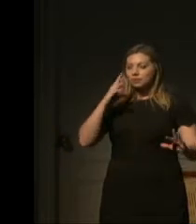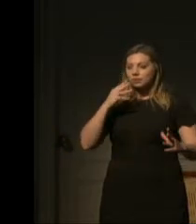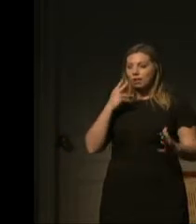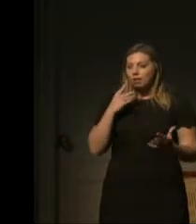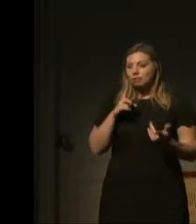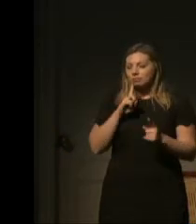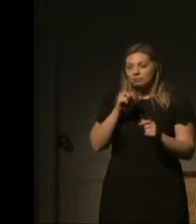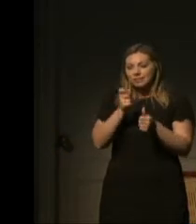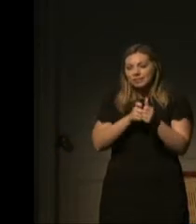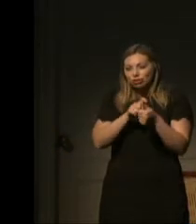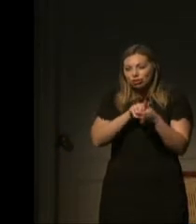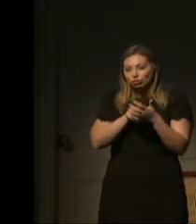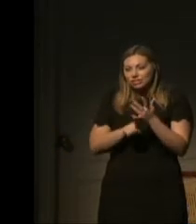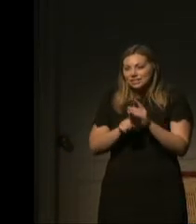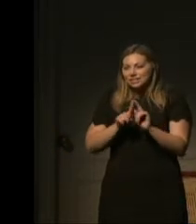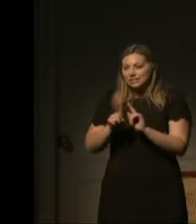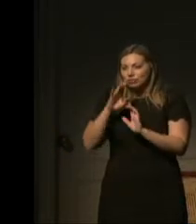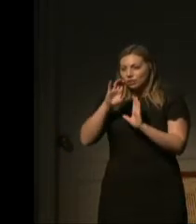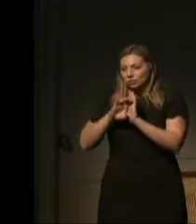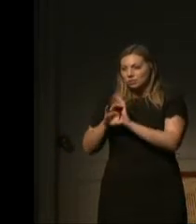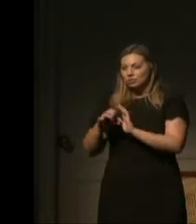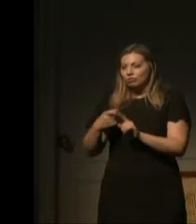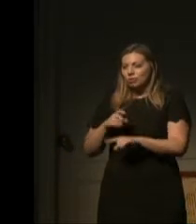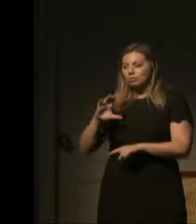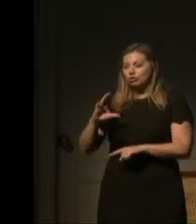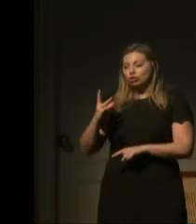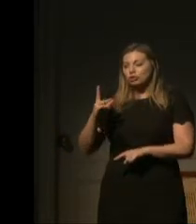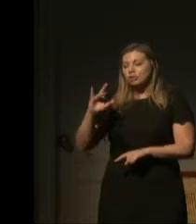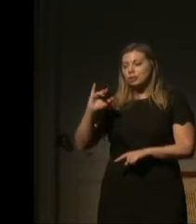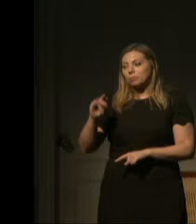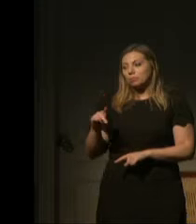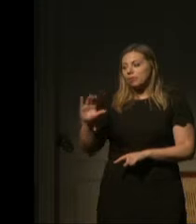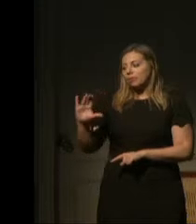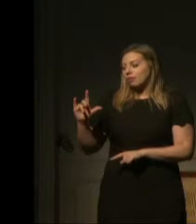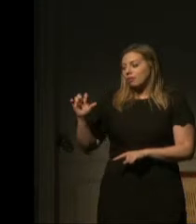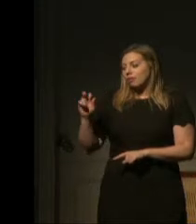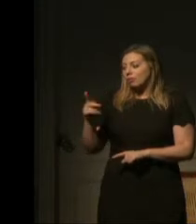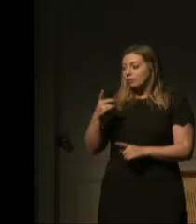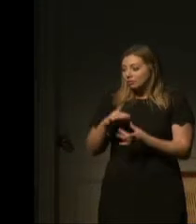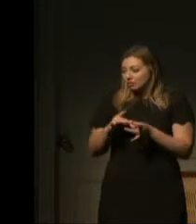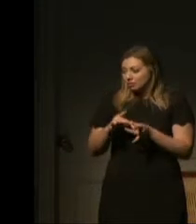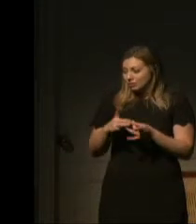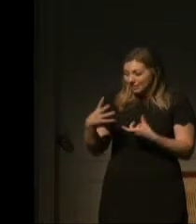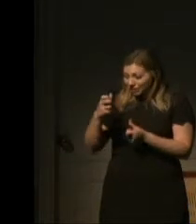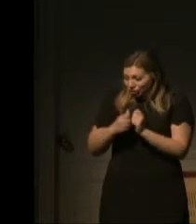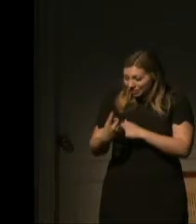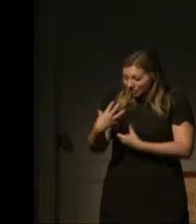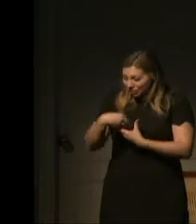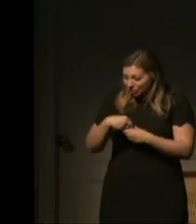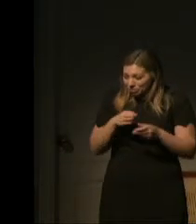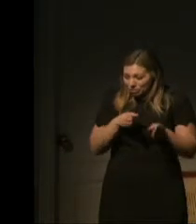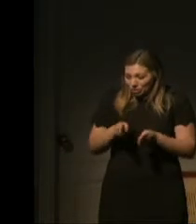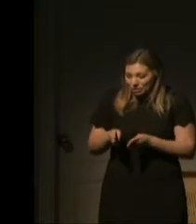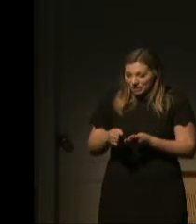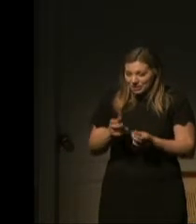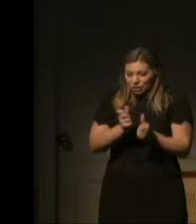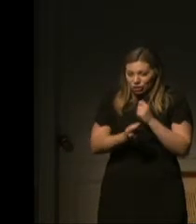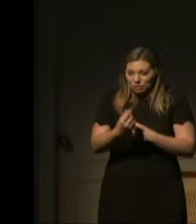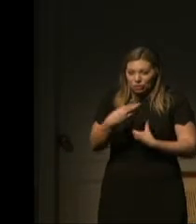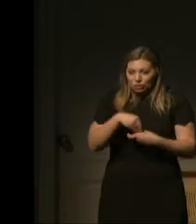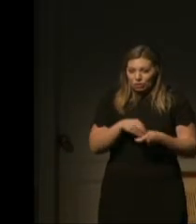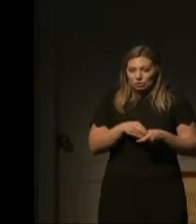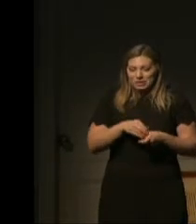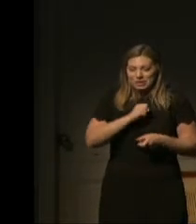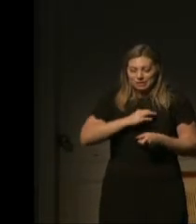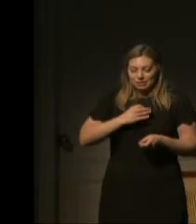Each of the images by Chip Clark that you've seen includes people. Each includes a staff member. Each includes someone